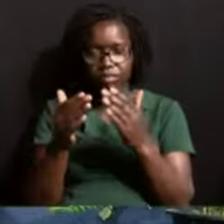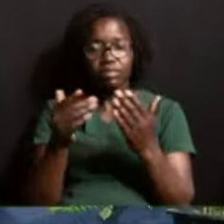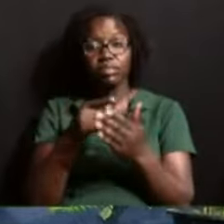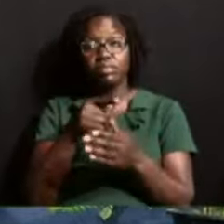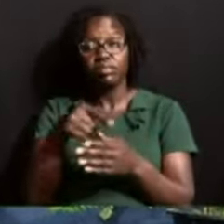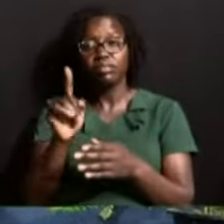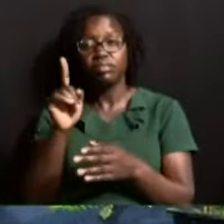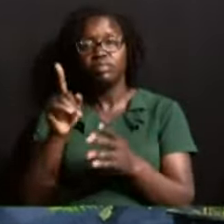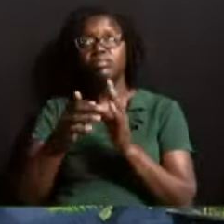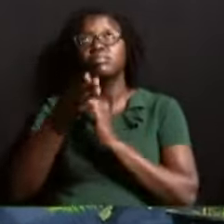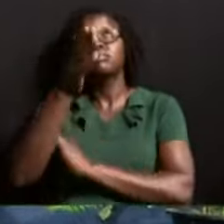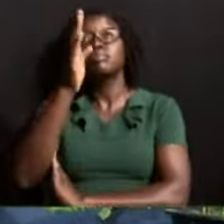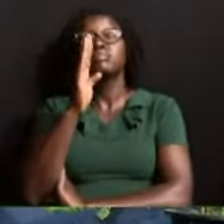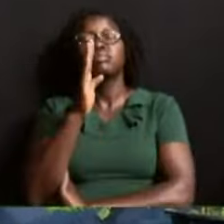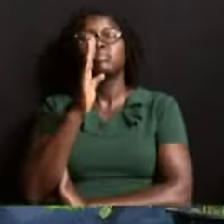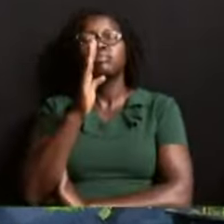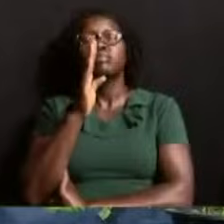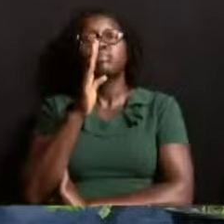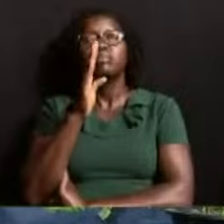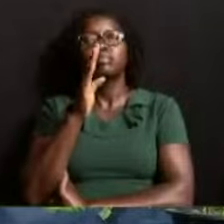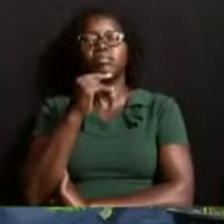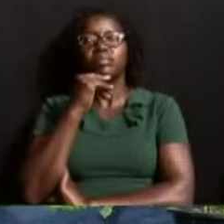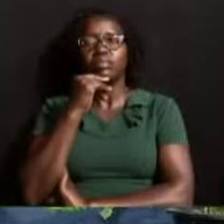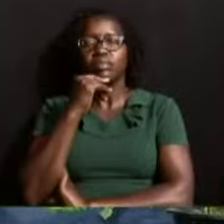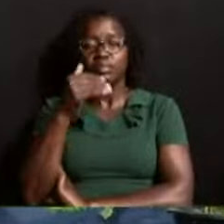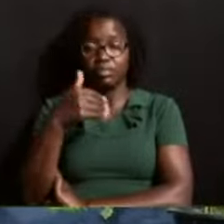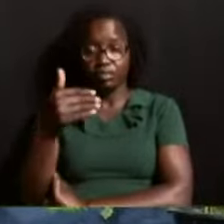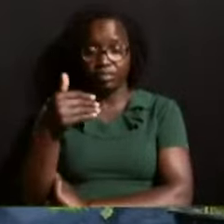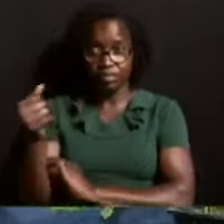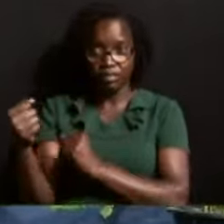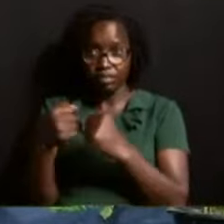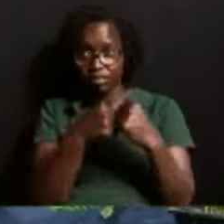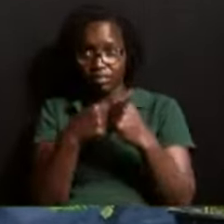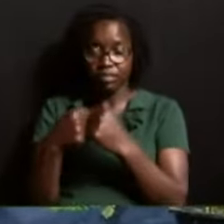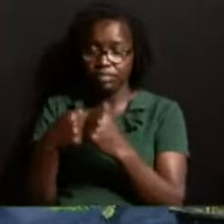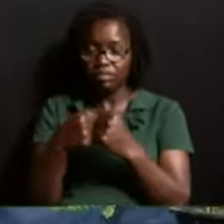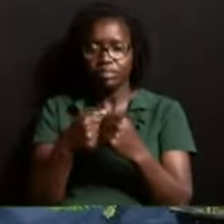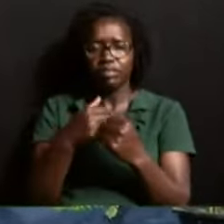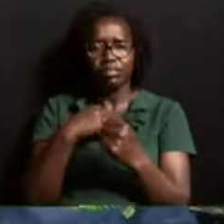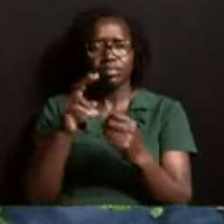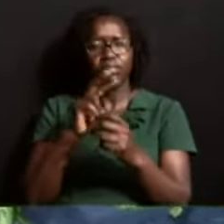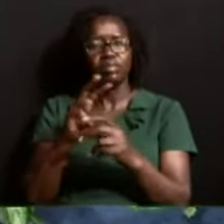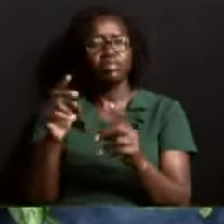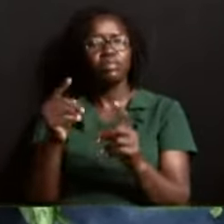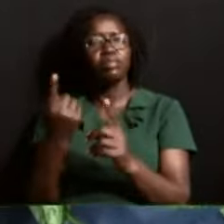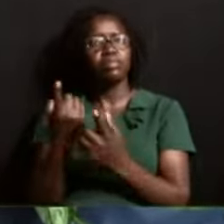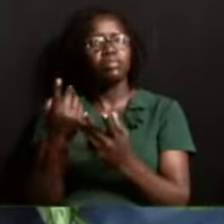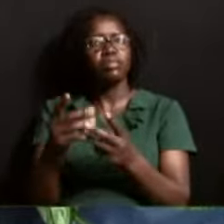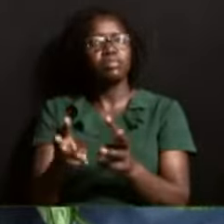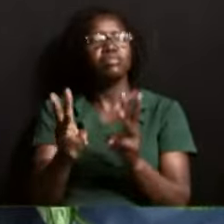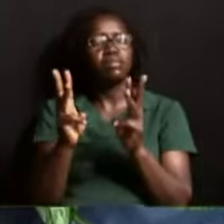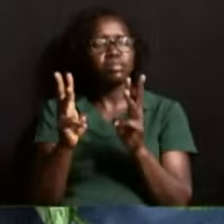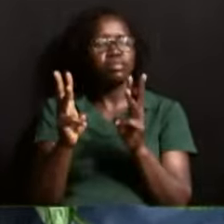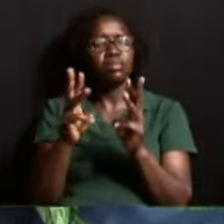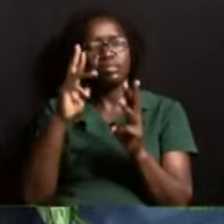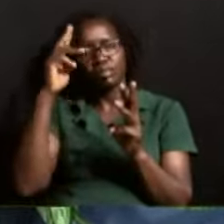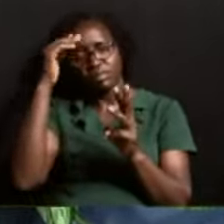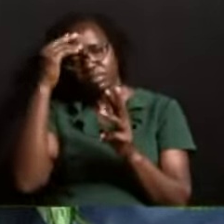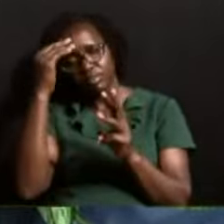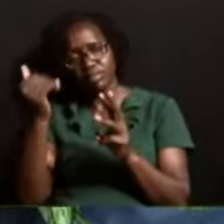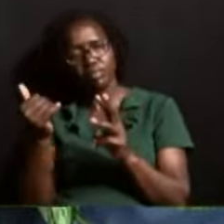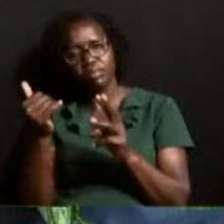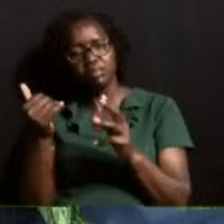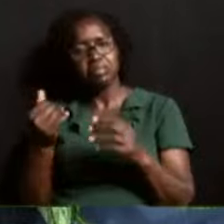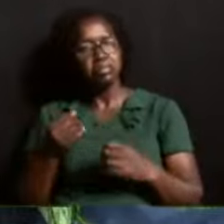on God. Every storm has to be looked at that way. The reason why people